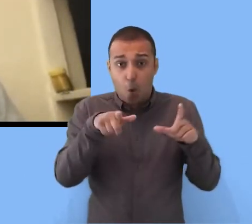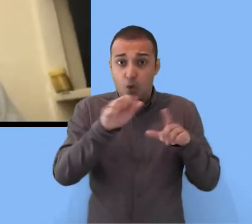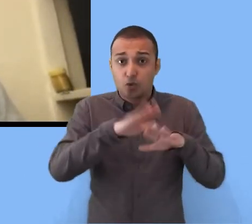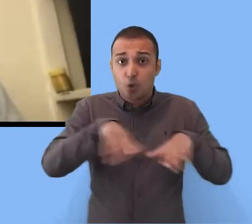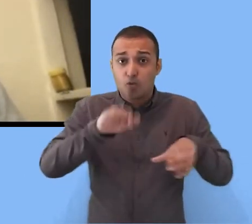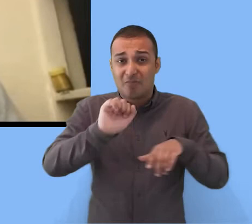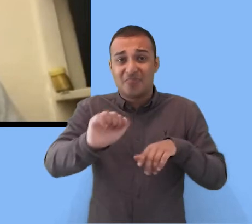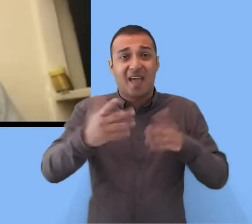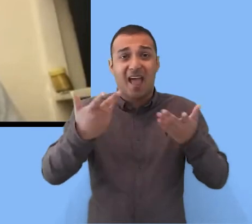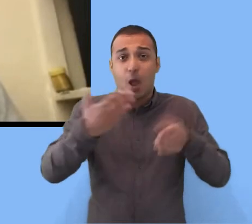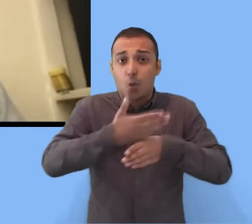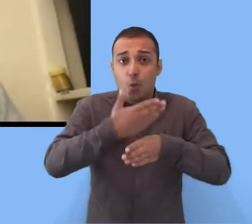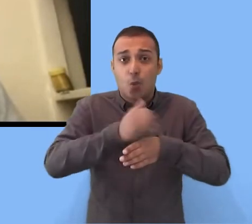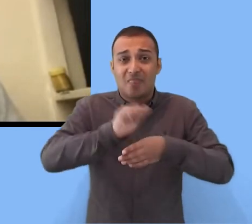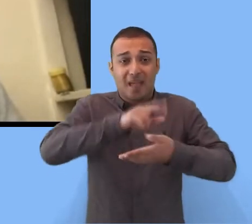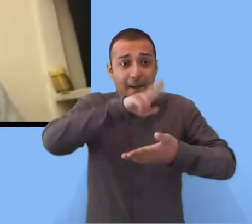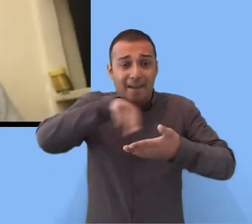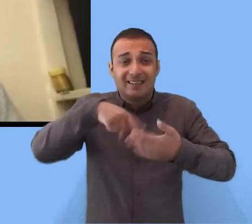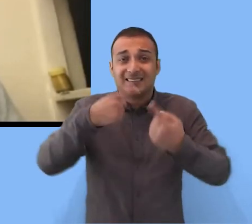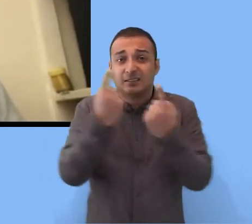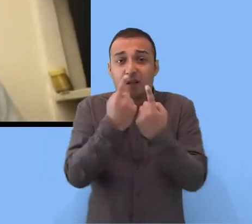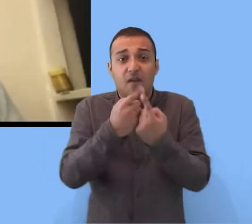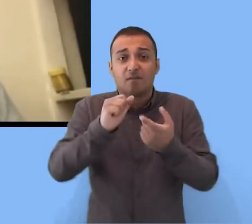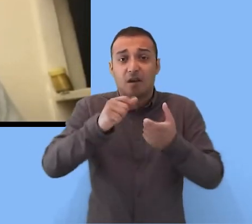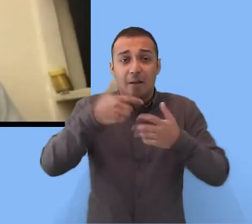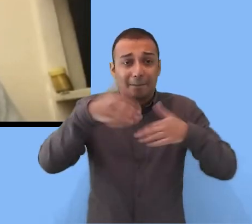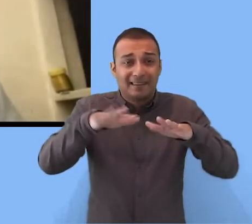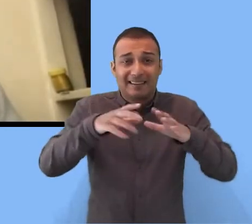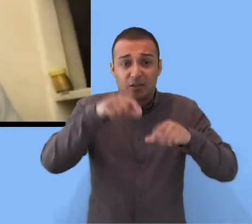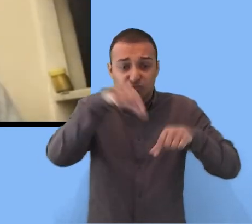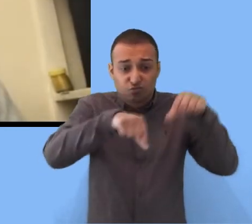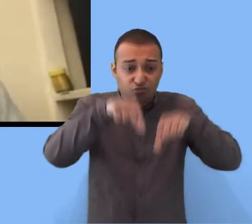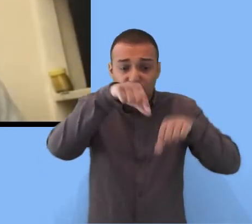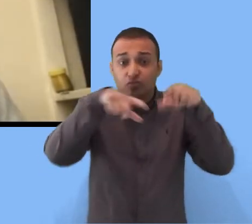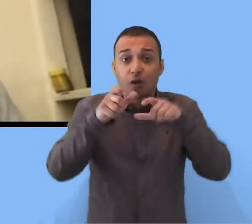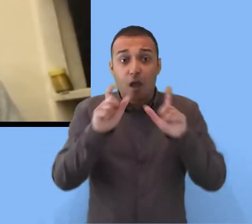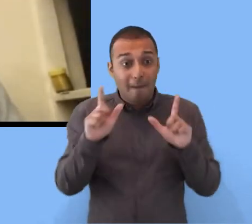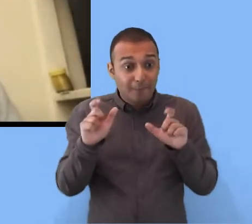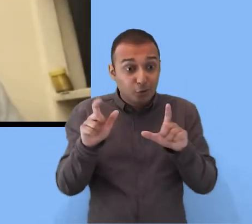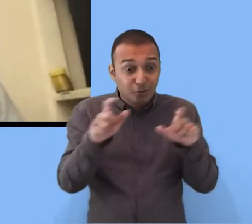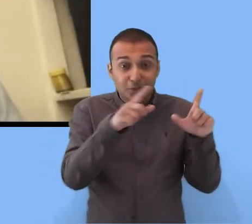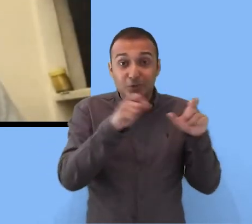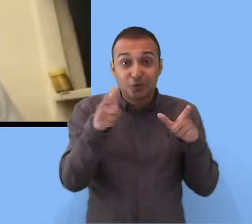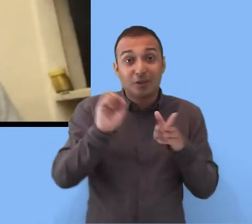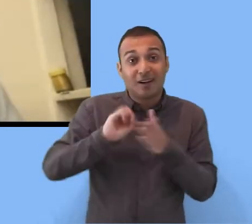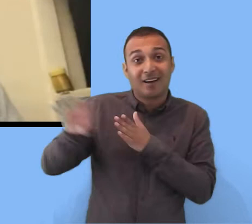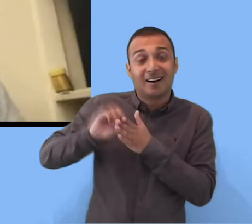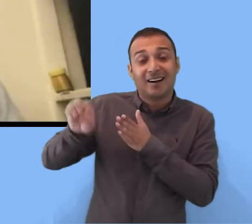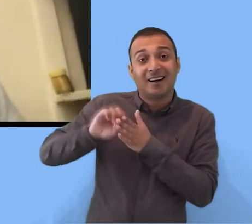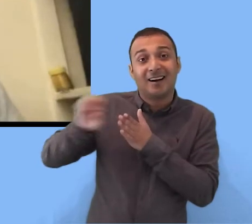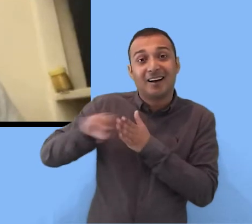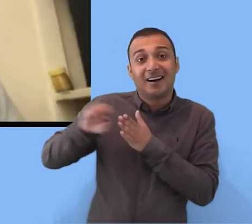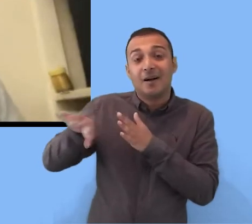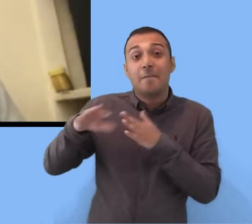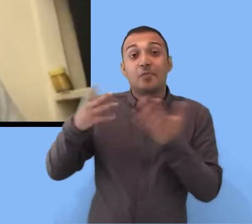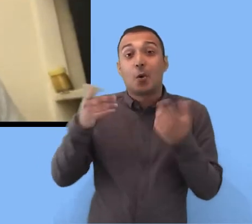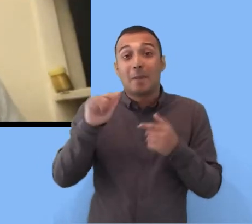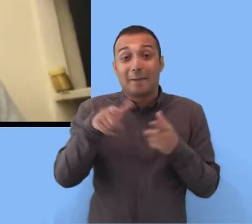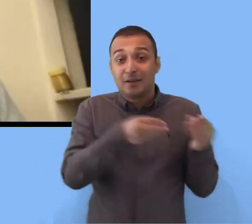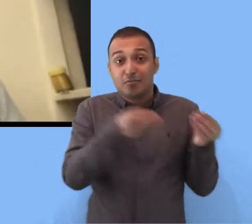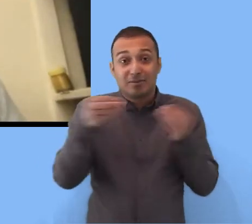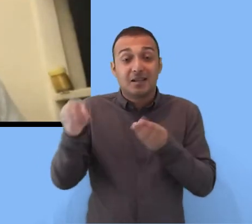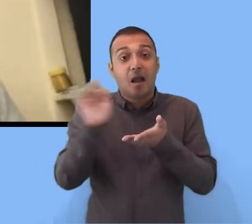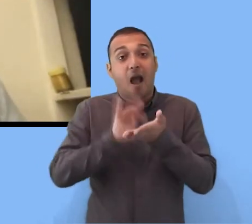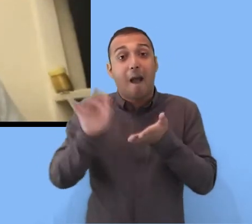of your displays and share them, or even bring your tablets out and show the parents the actual tablet with the actual photo of